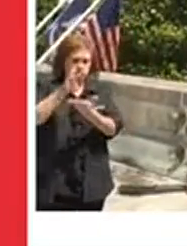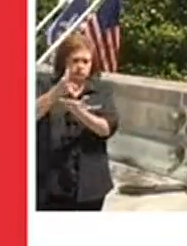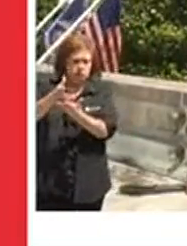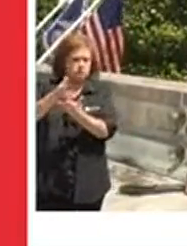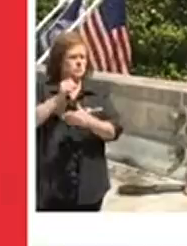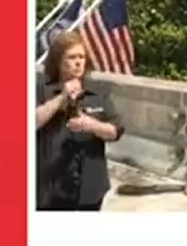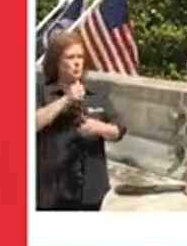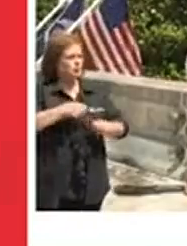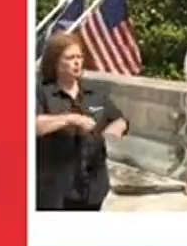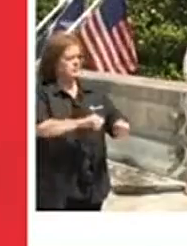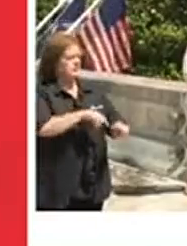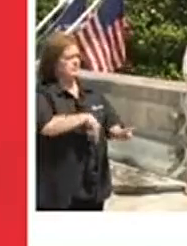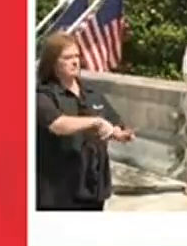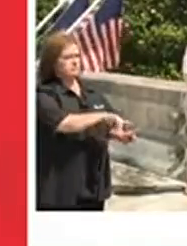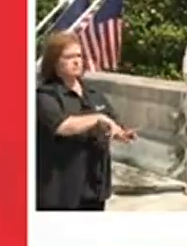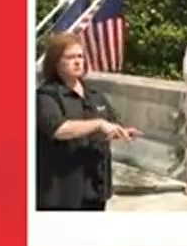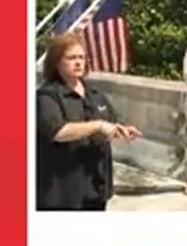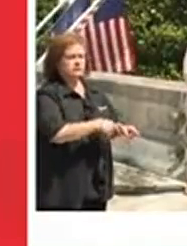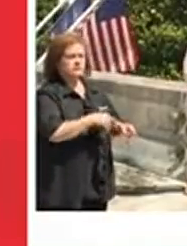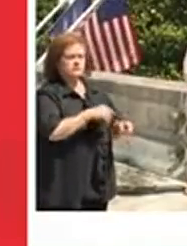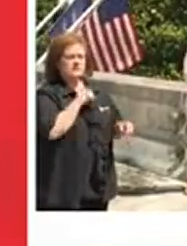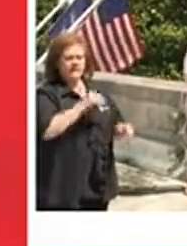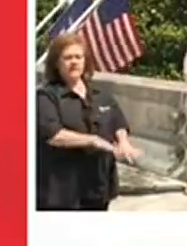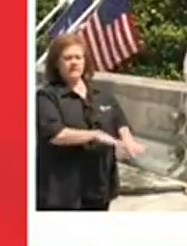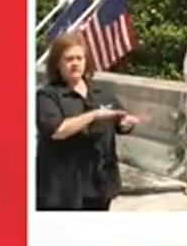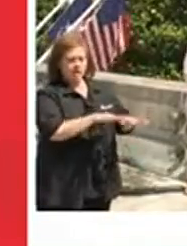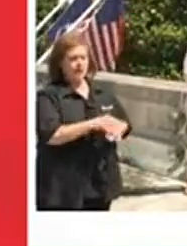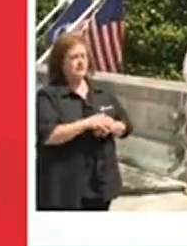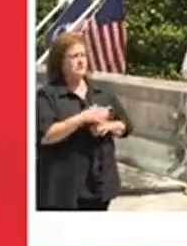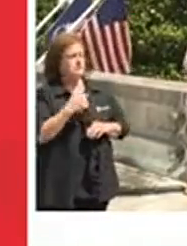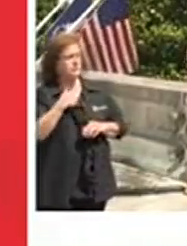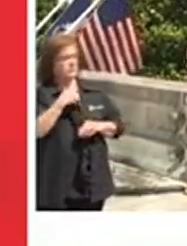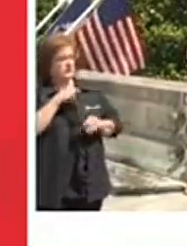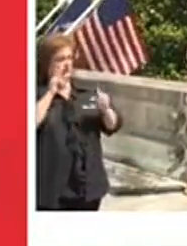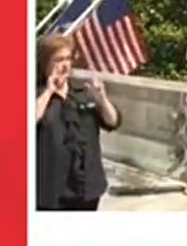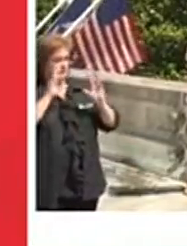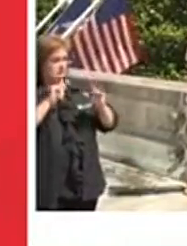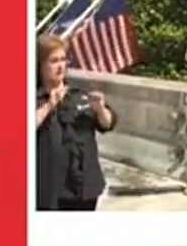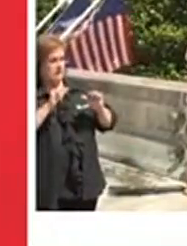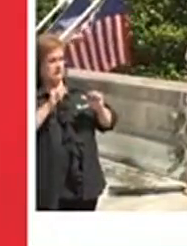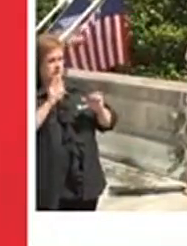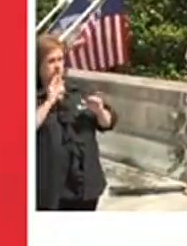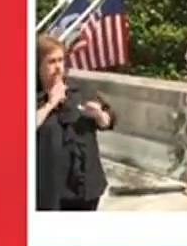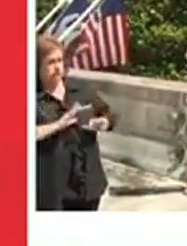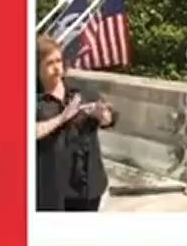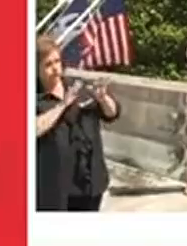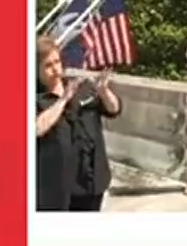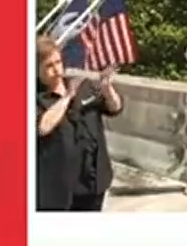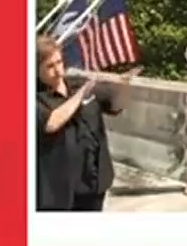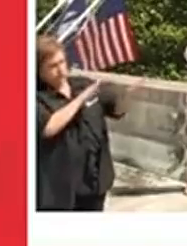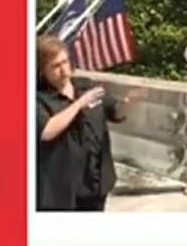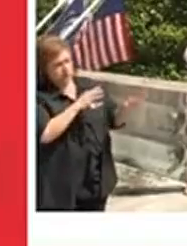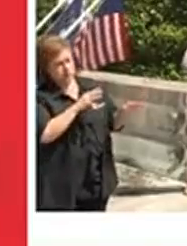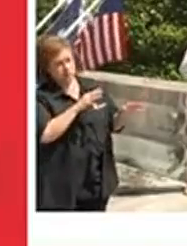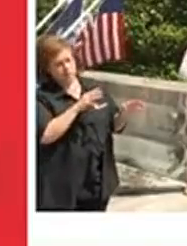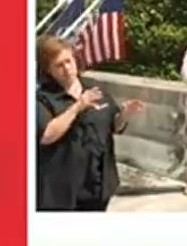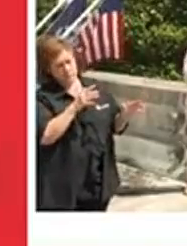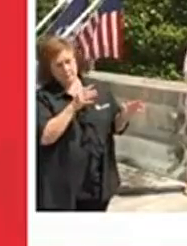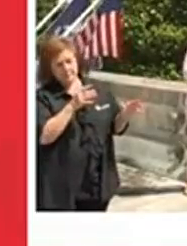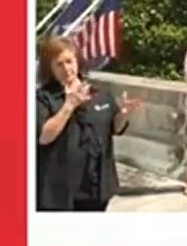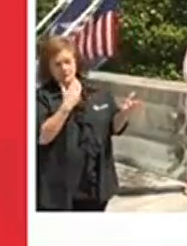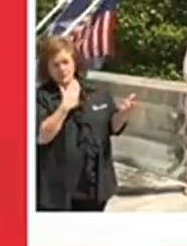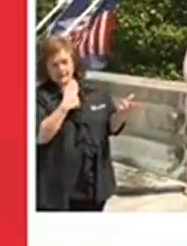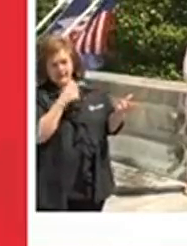flooding. Depending on the predicted storm surge, we will have to very closely evaluate